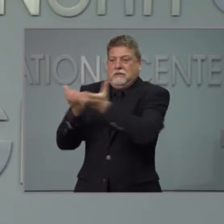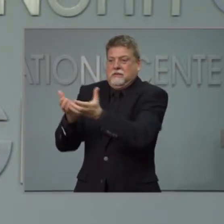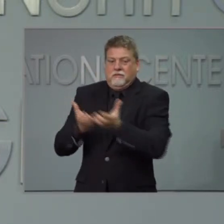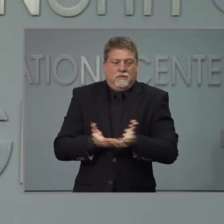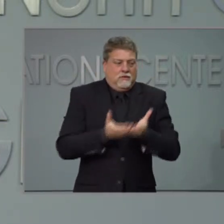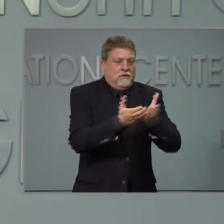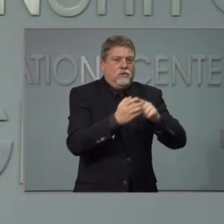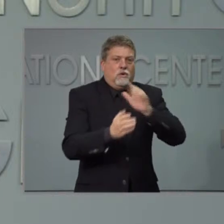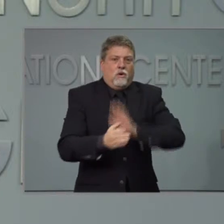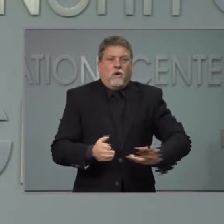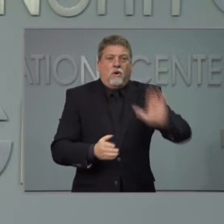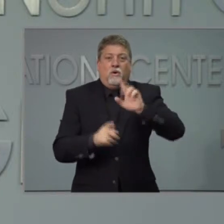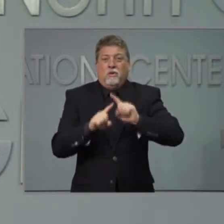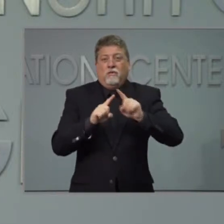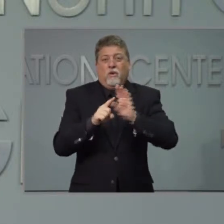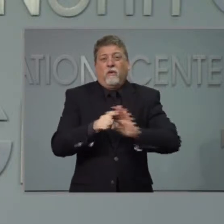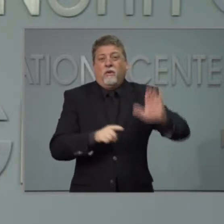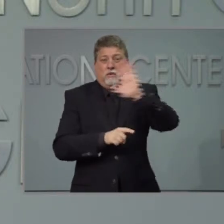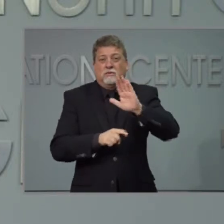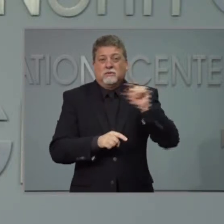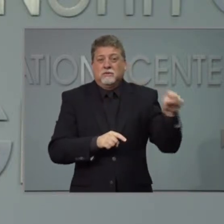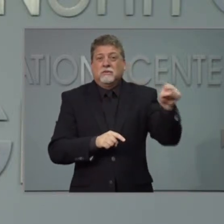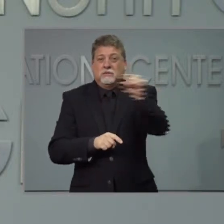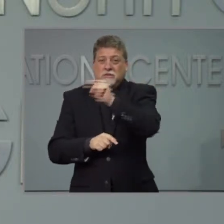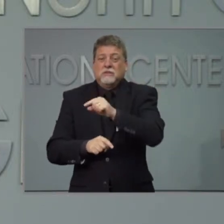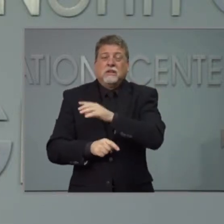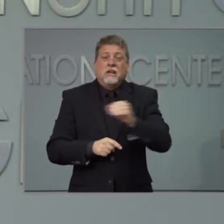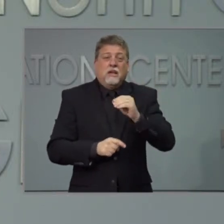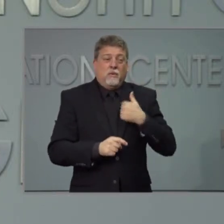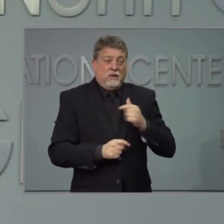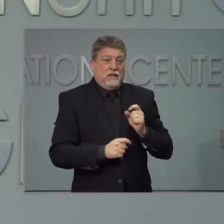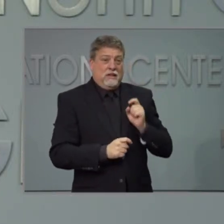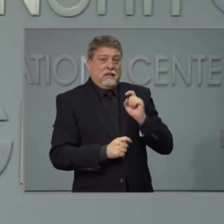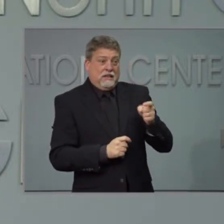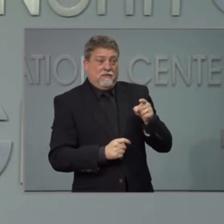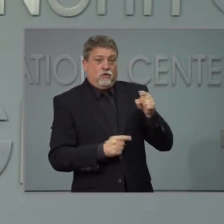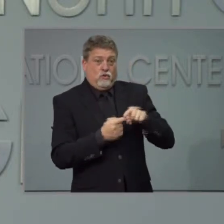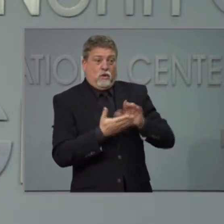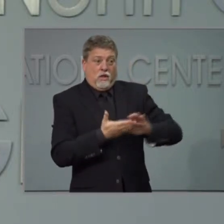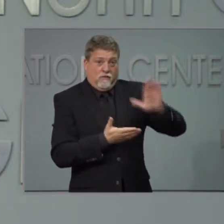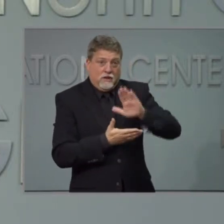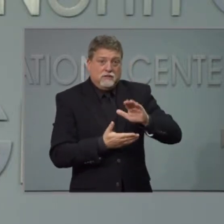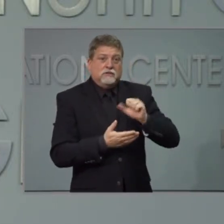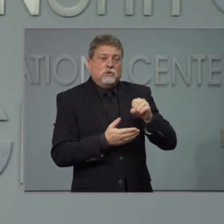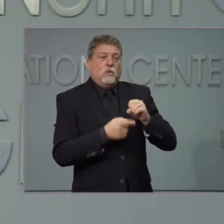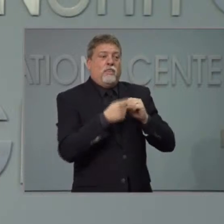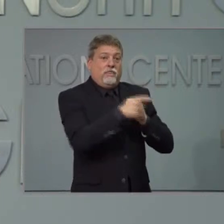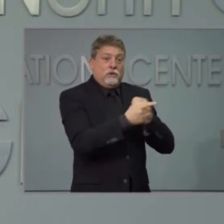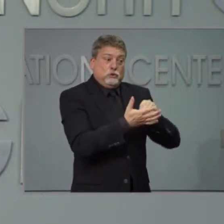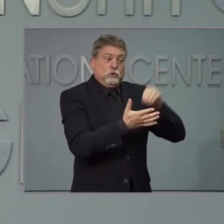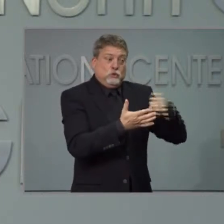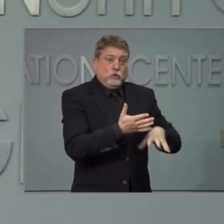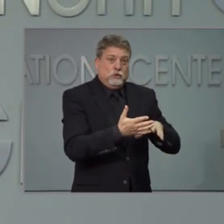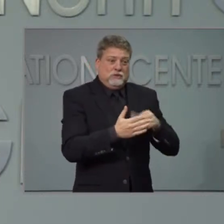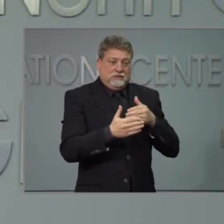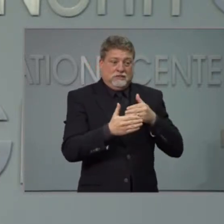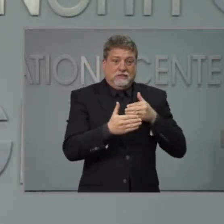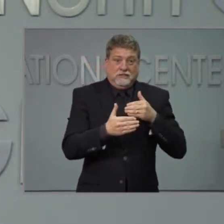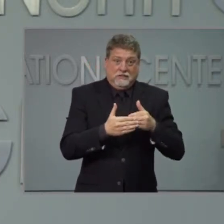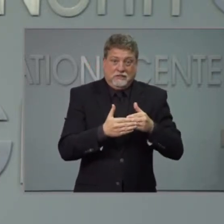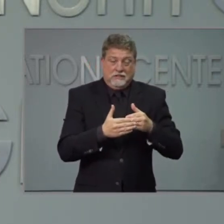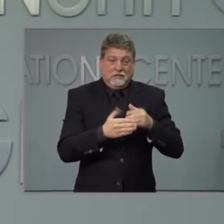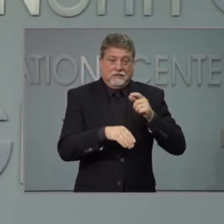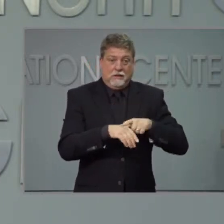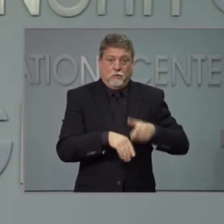for the holidays and encouraging them to get tested before they go home. And I'm going to let Dr. Cohen talk a little bit more about